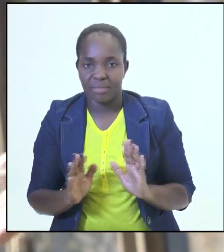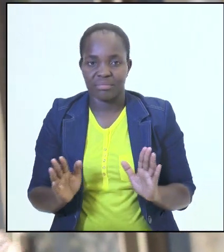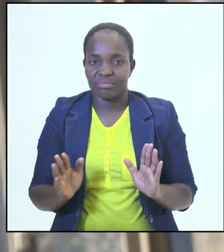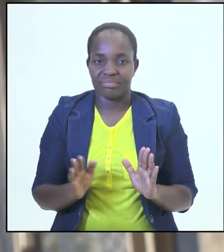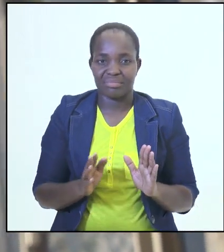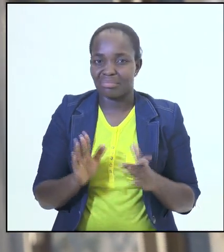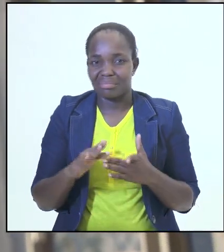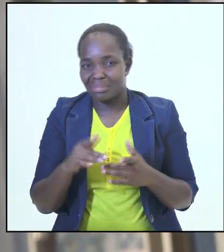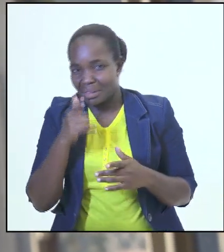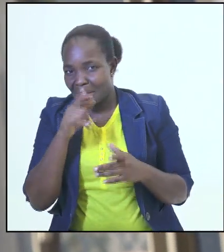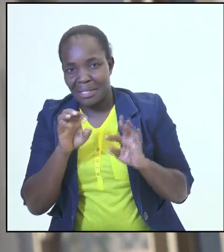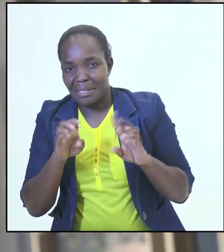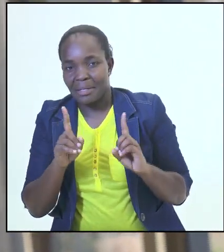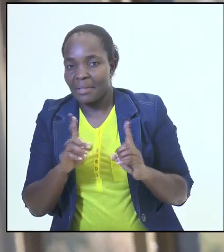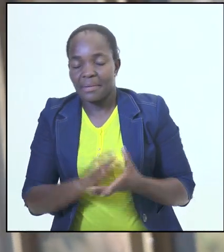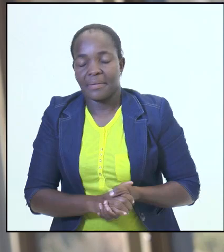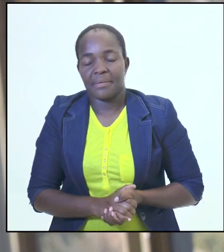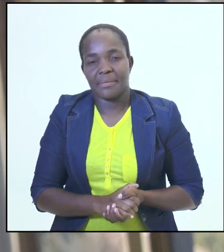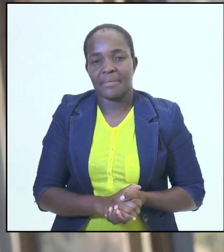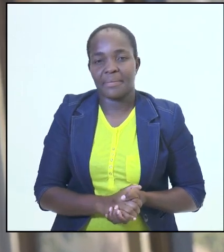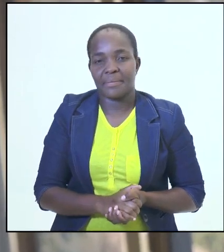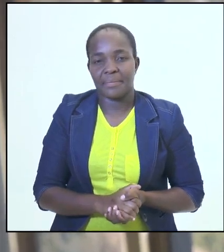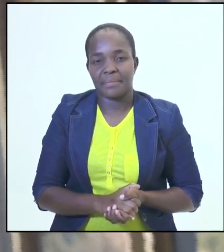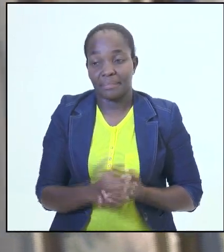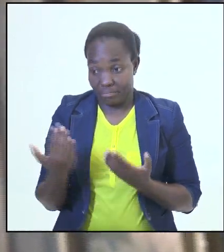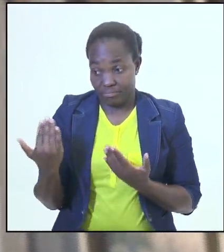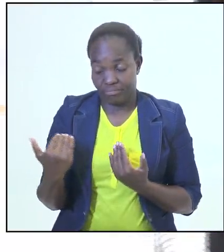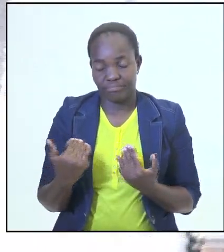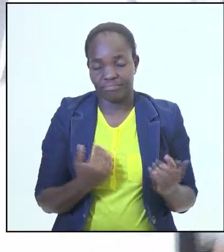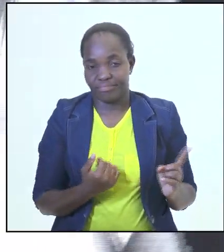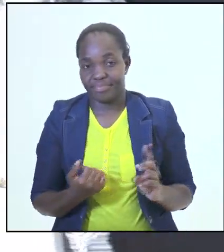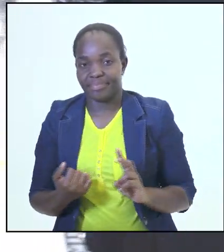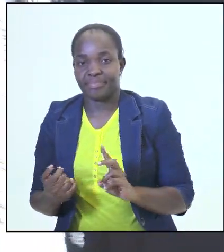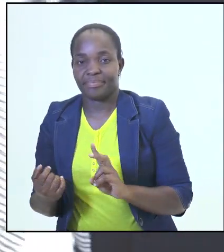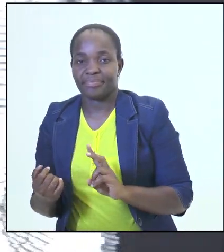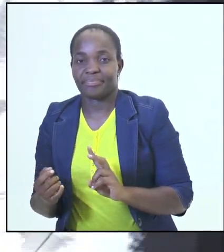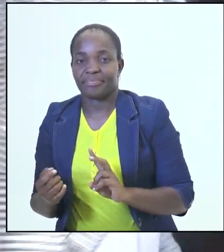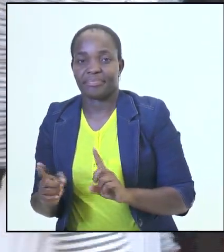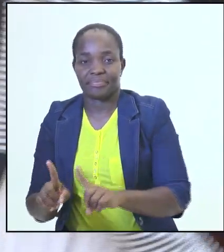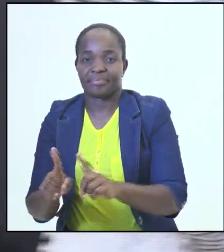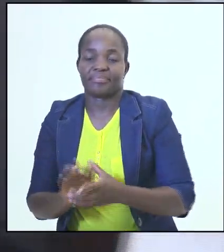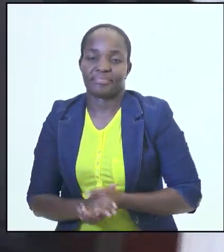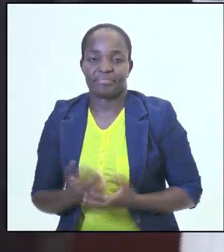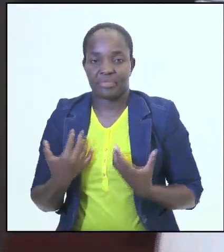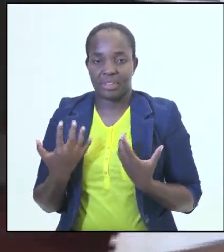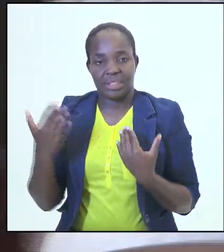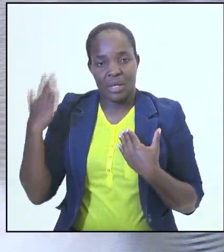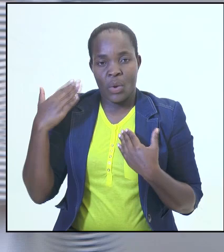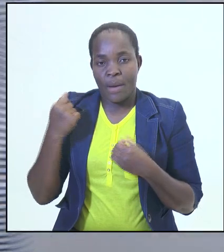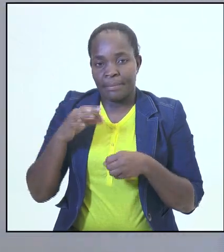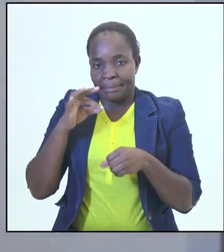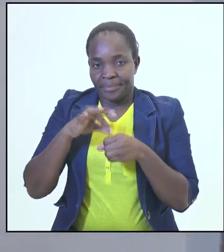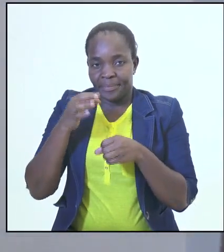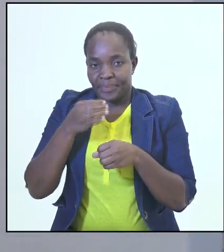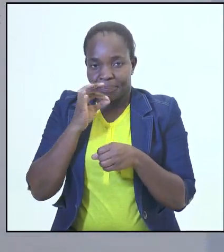and those other modern gadgets. Yeah, Mother. Come. Let's have tea on the stove. I need fresh air. And so do